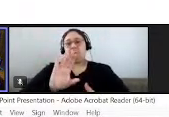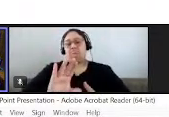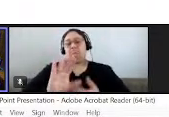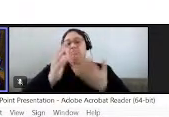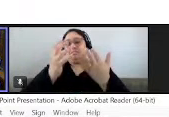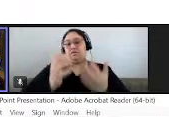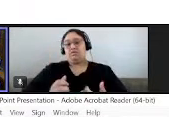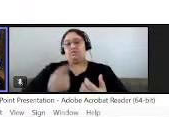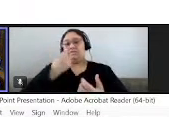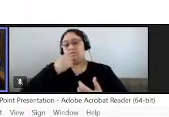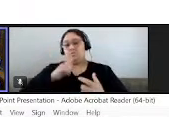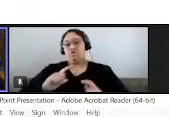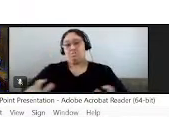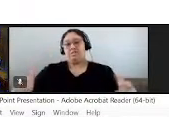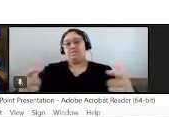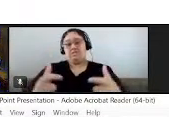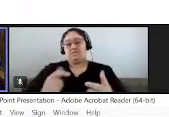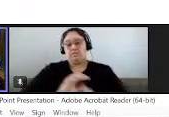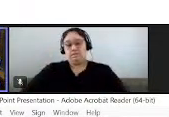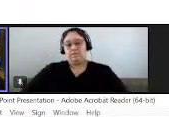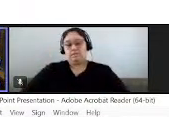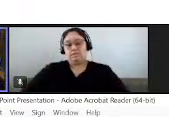budget to the committees.